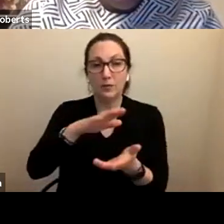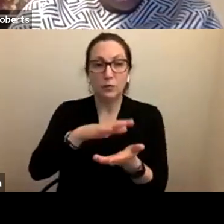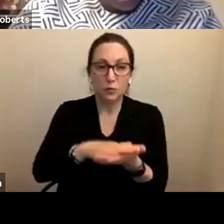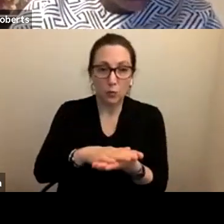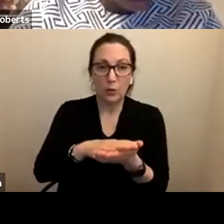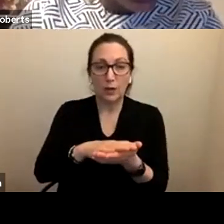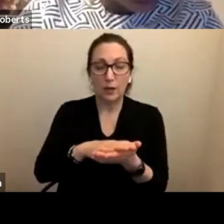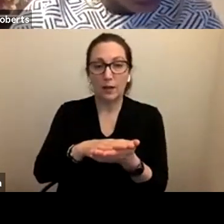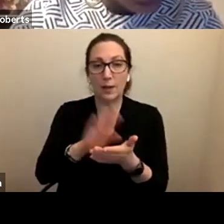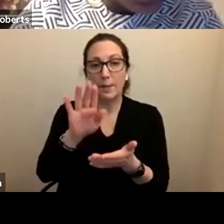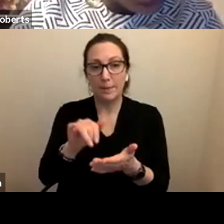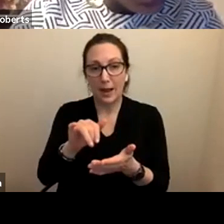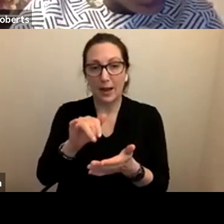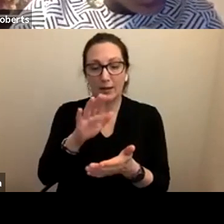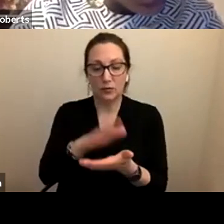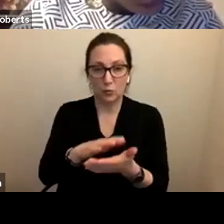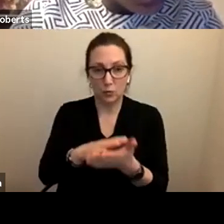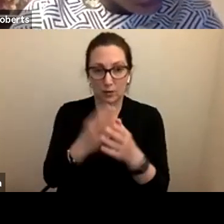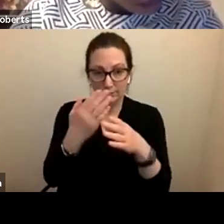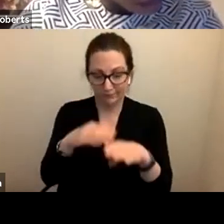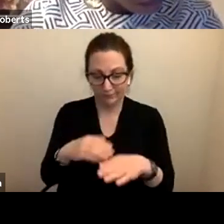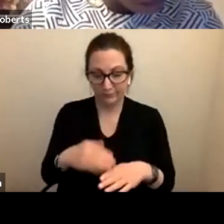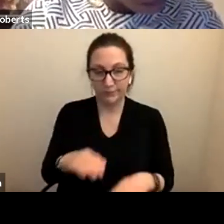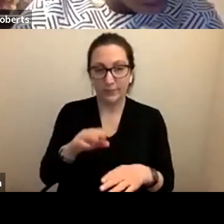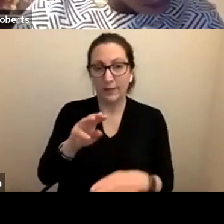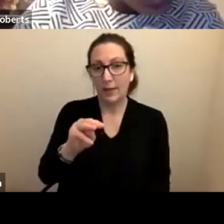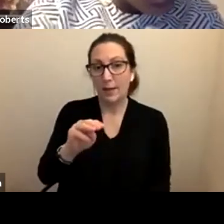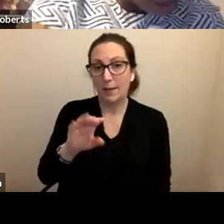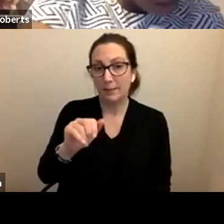school disaggregated MCAS data